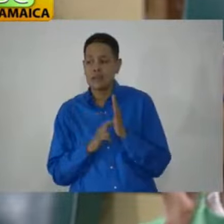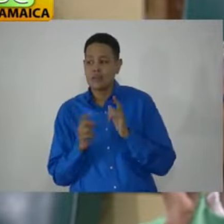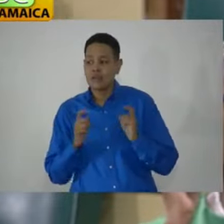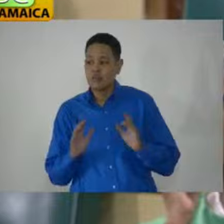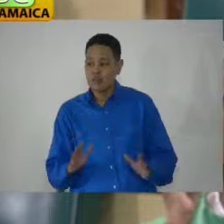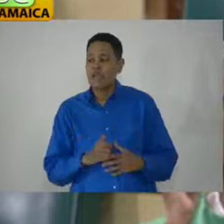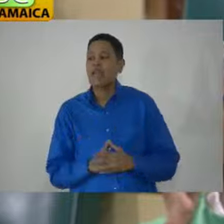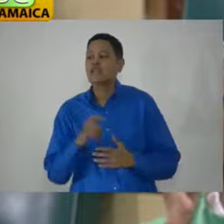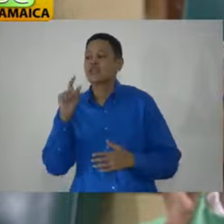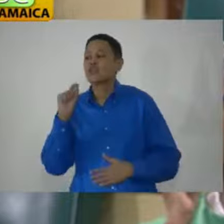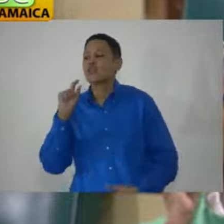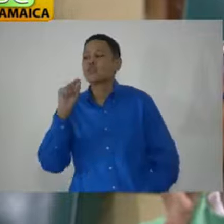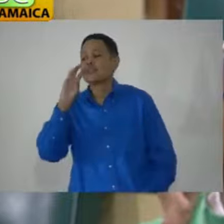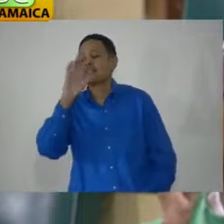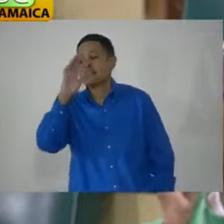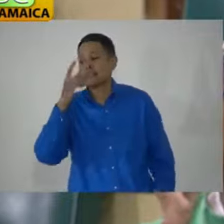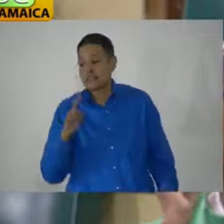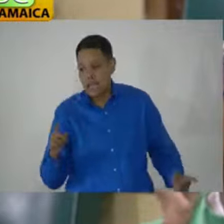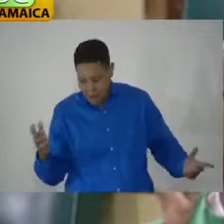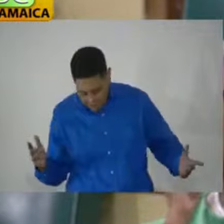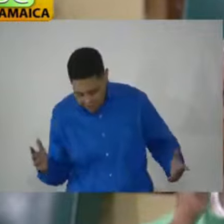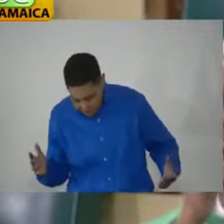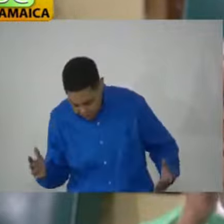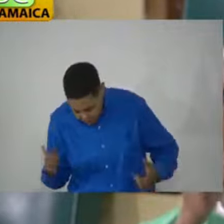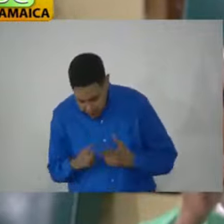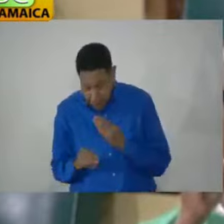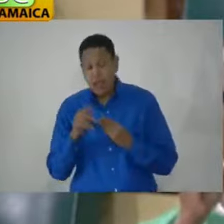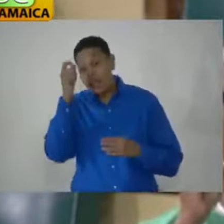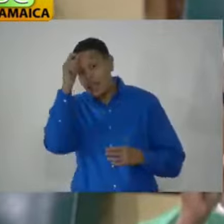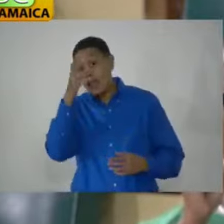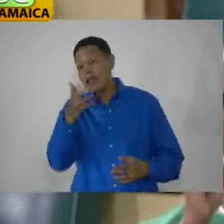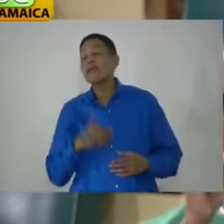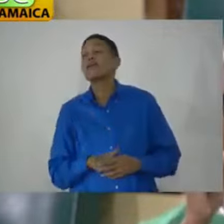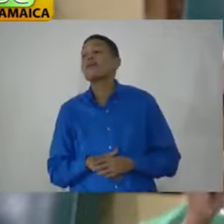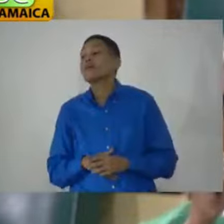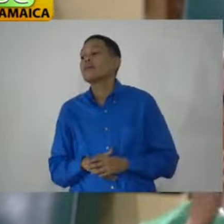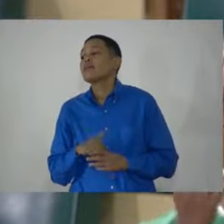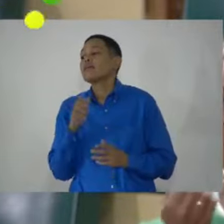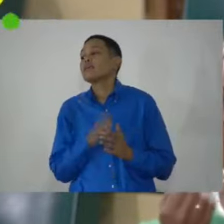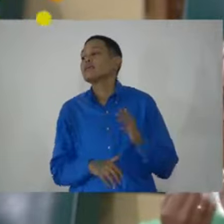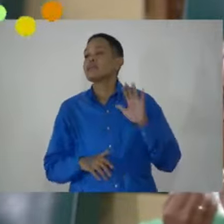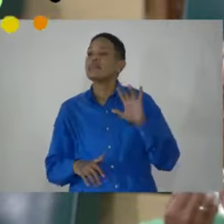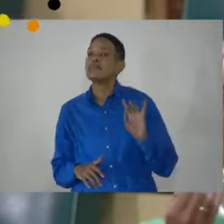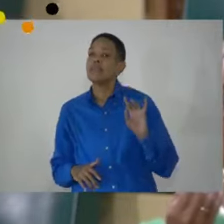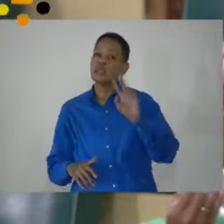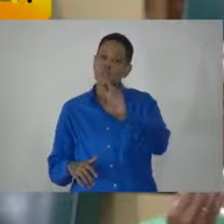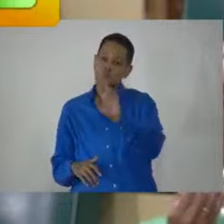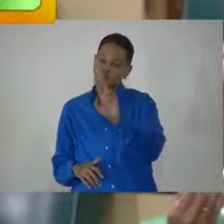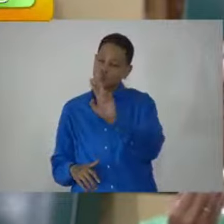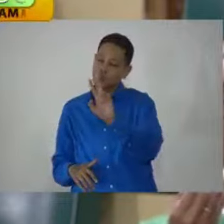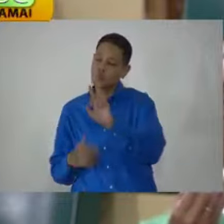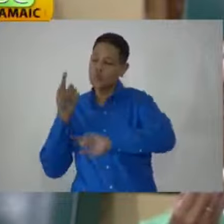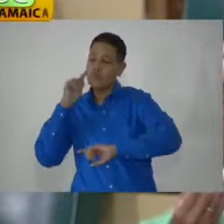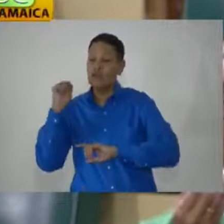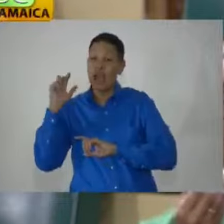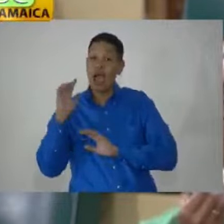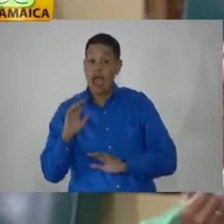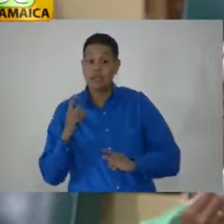Regulation 2026. And whereas Section 58(2) of the